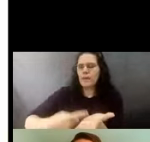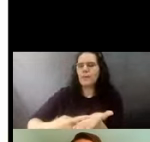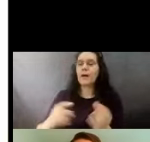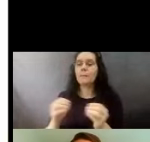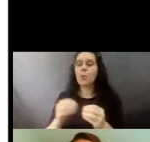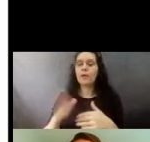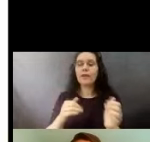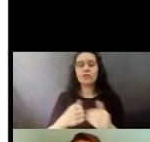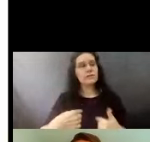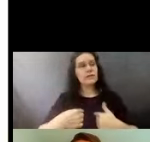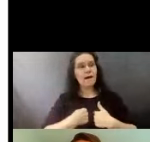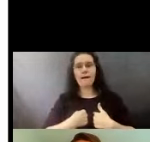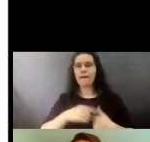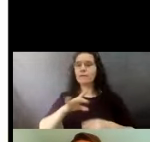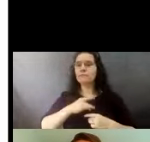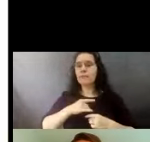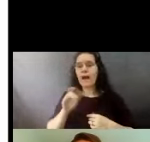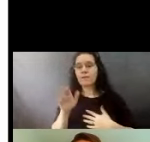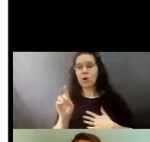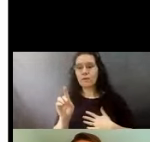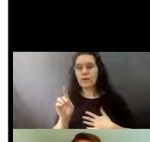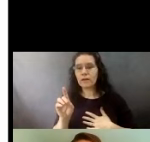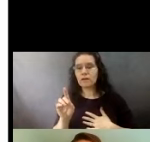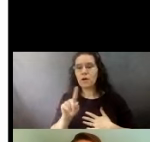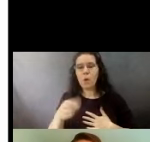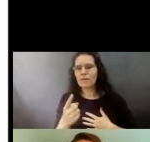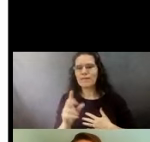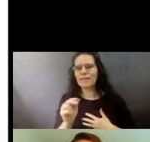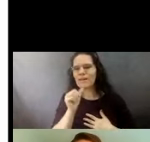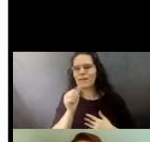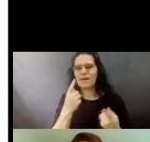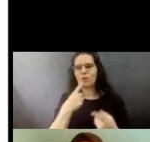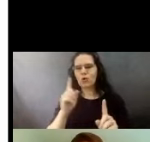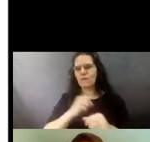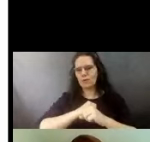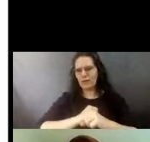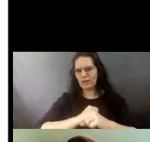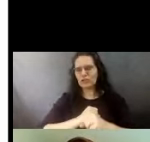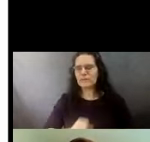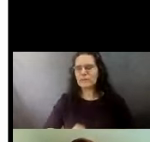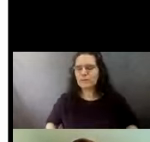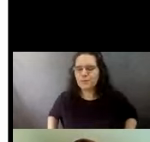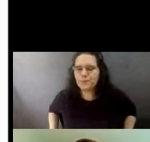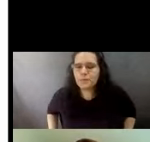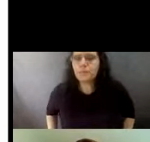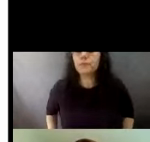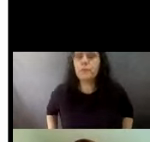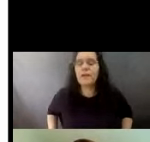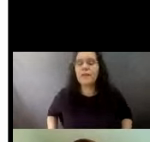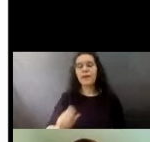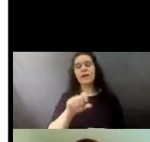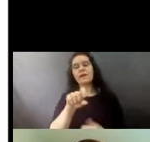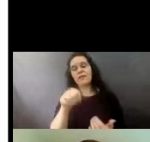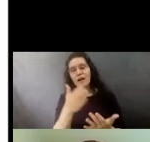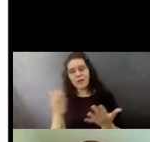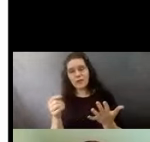somebody who has COVID-19. And then it's really important to remember that even if someone's initial case of COVID-19 doesn't rise to the level